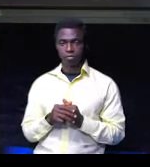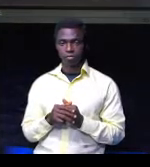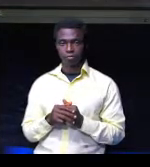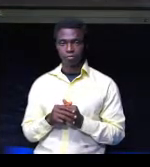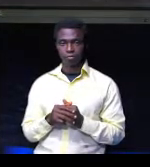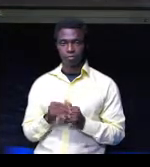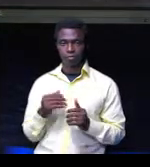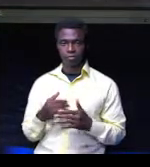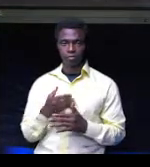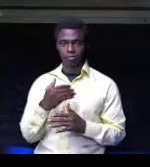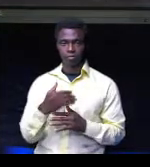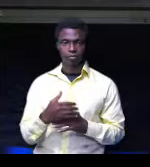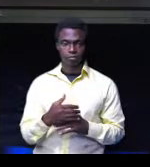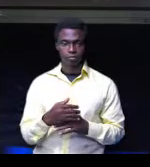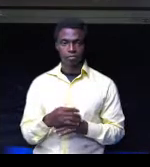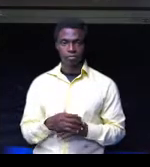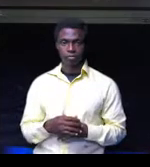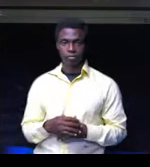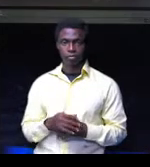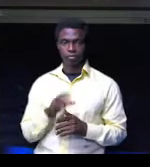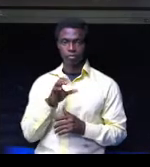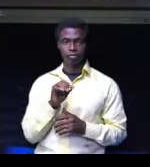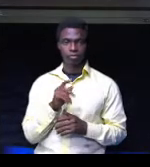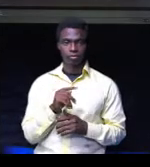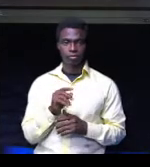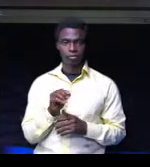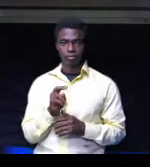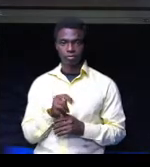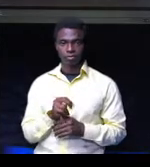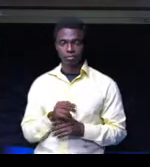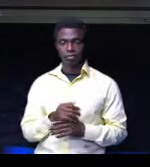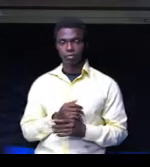now. The next one, cotton.